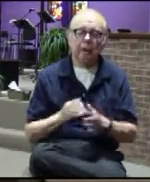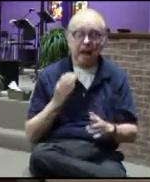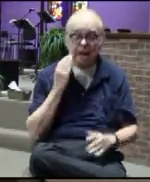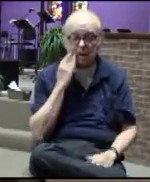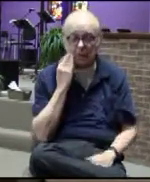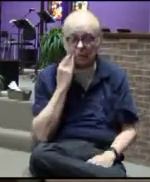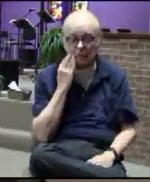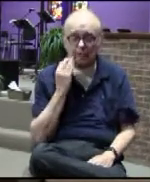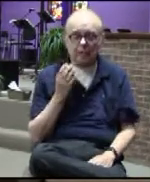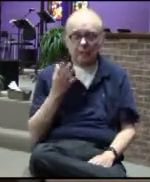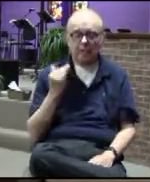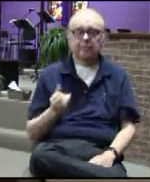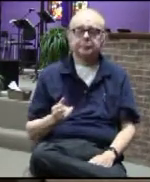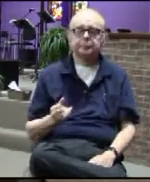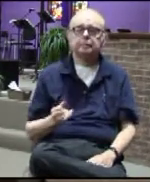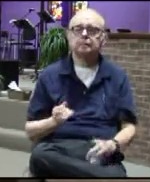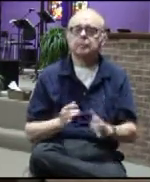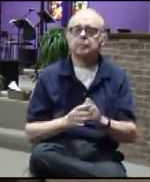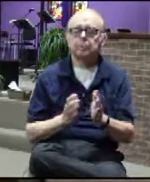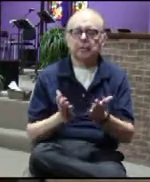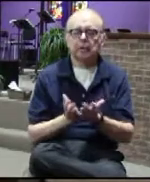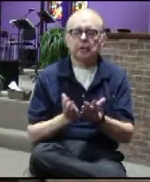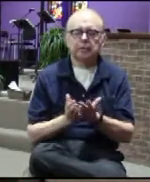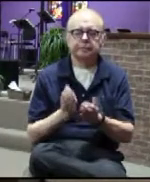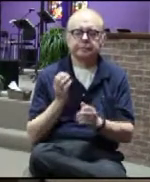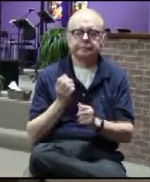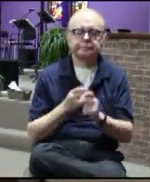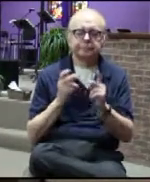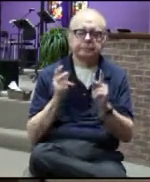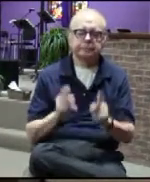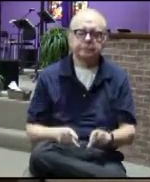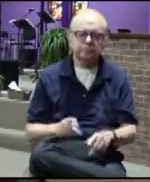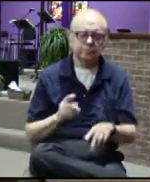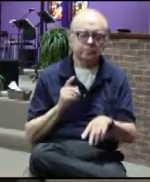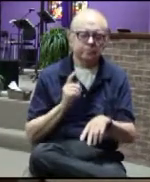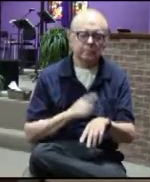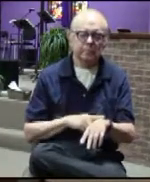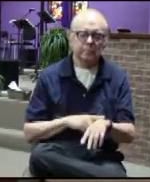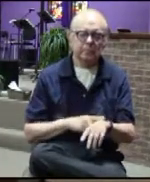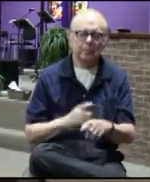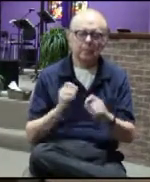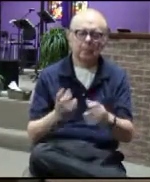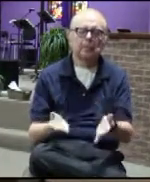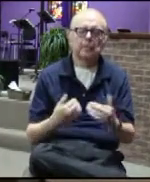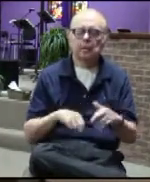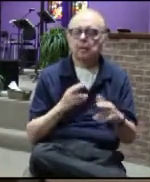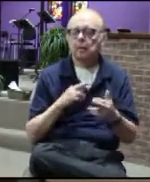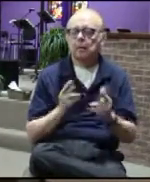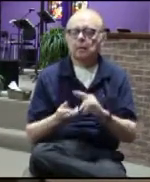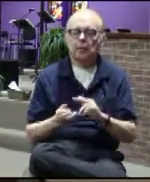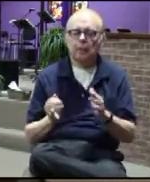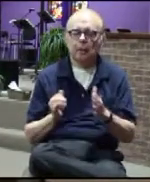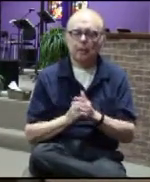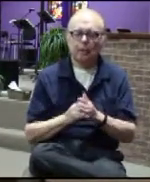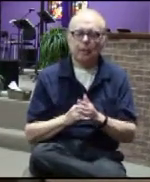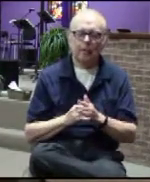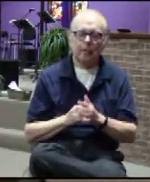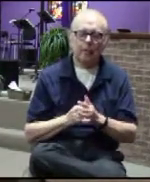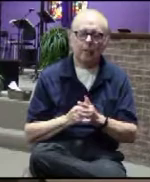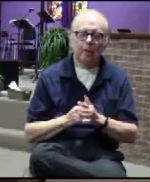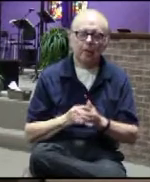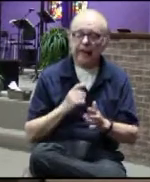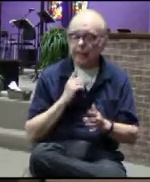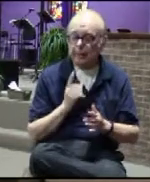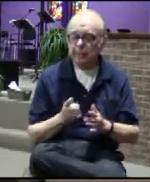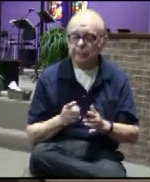why because the Bible says that every time a sinner comes to repentance that there is there